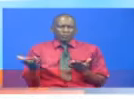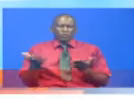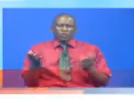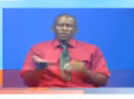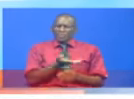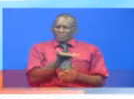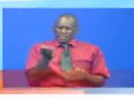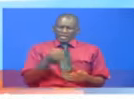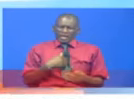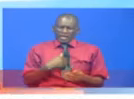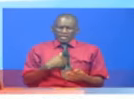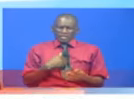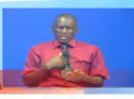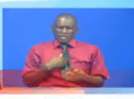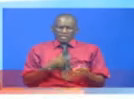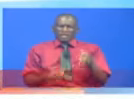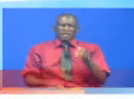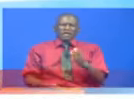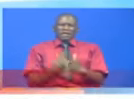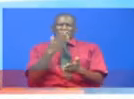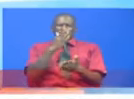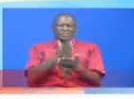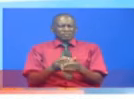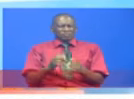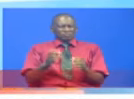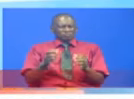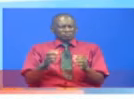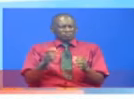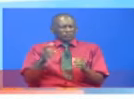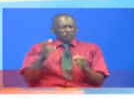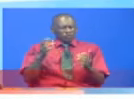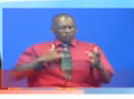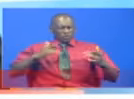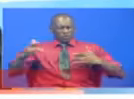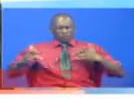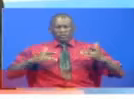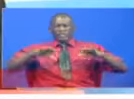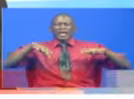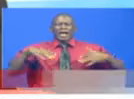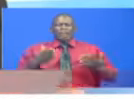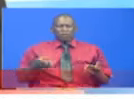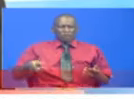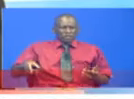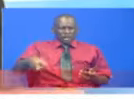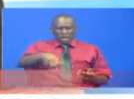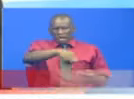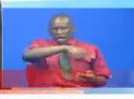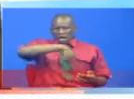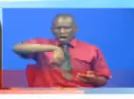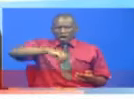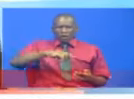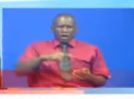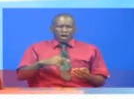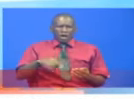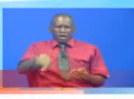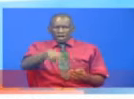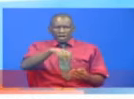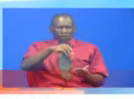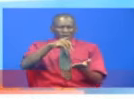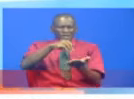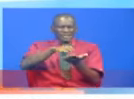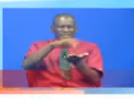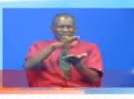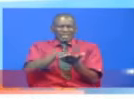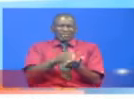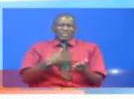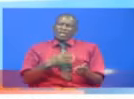had raised some issues of concern regarding, rather they had thrown some